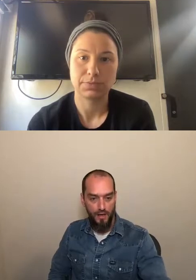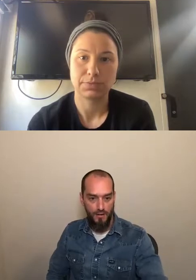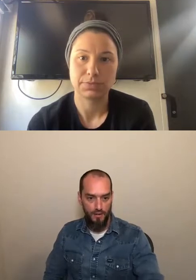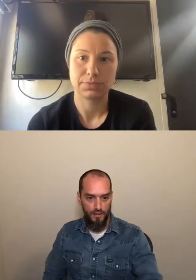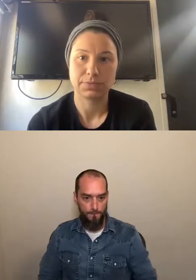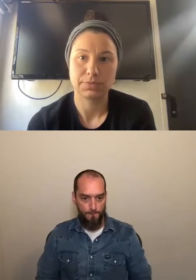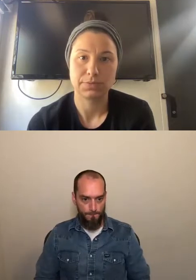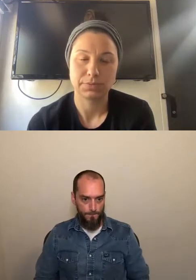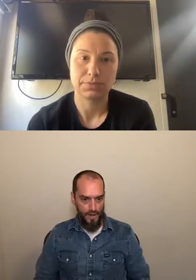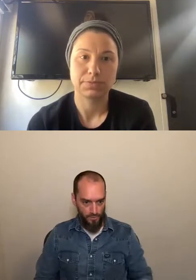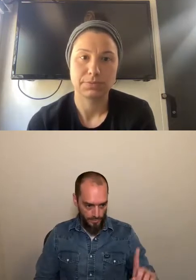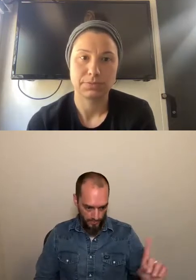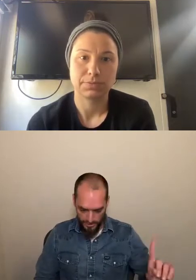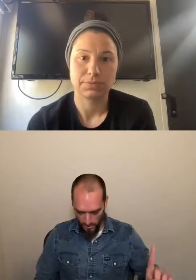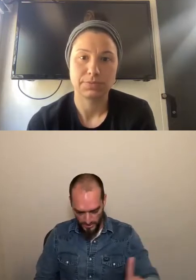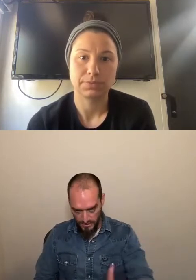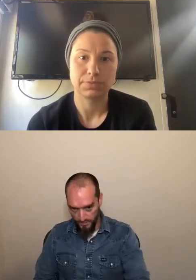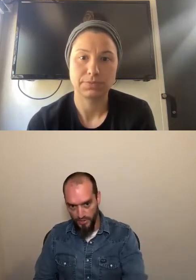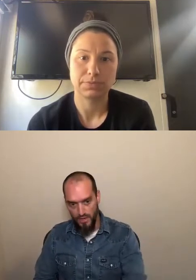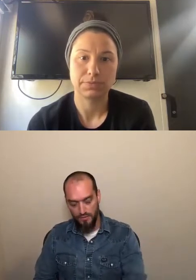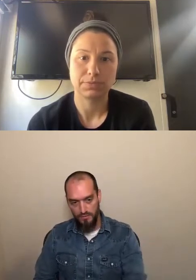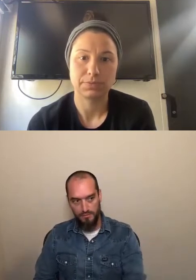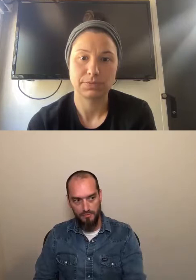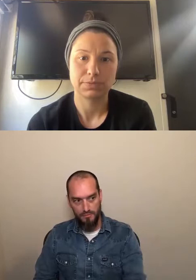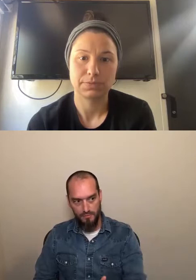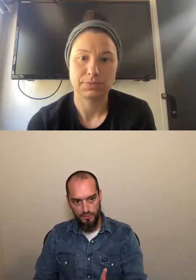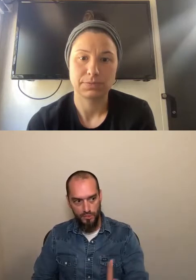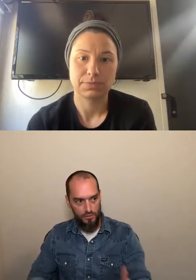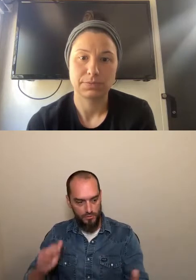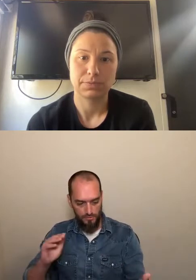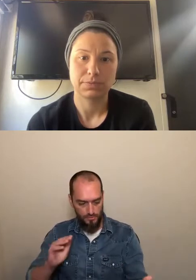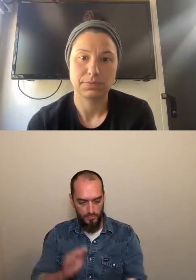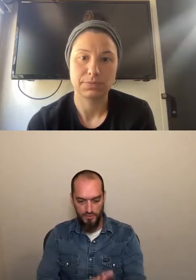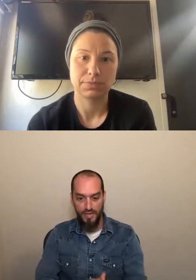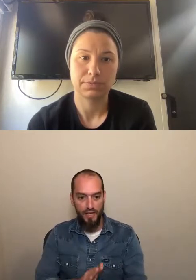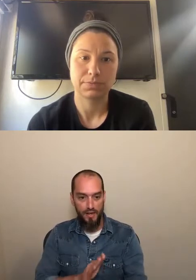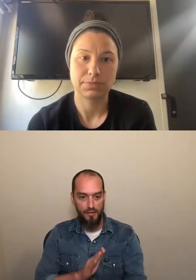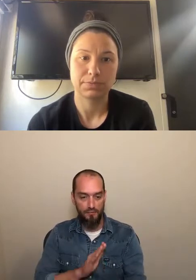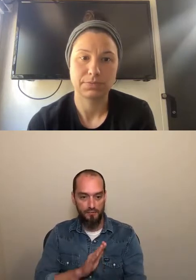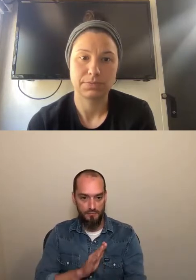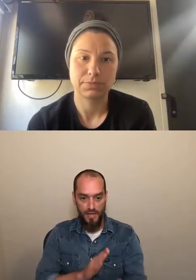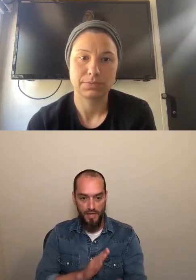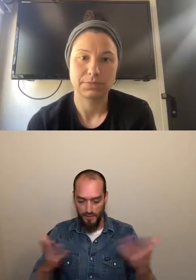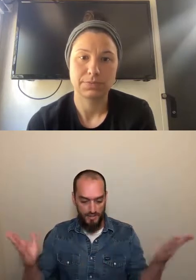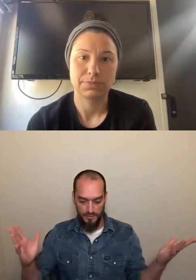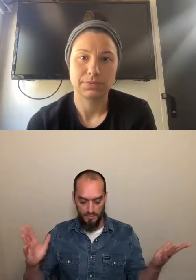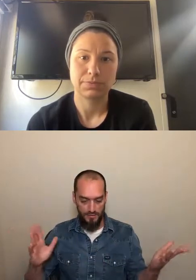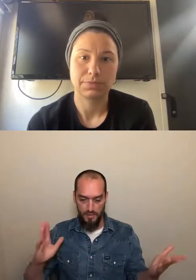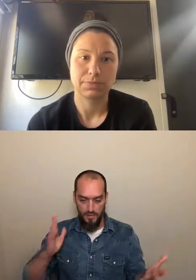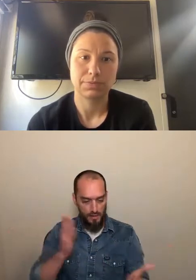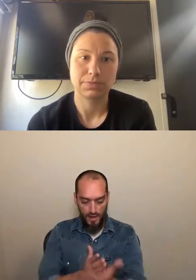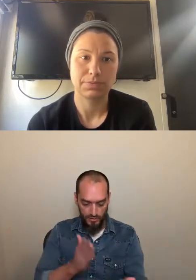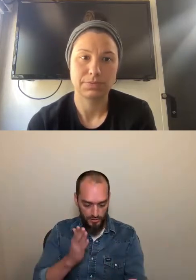lie. But I remember that he always said that. So once I got out, had my